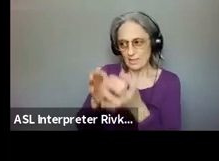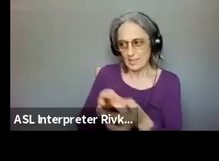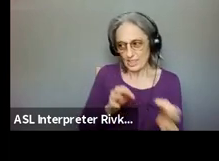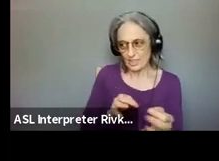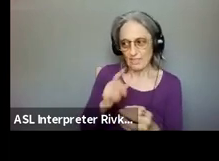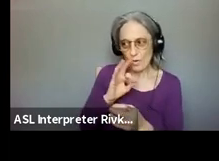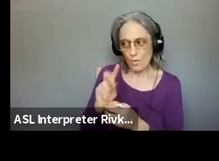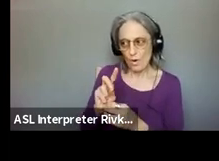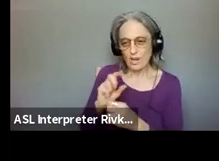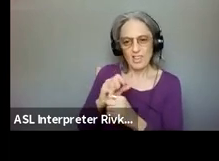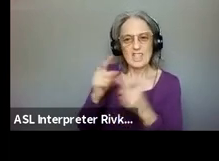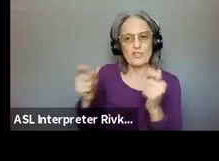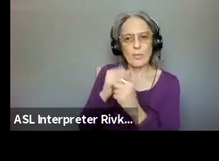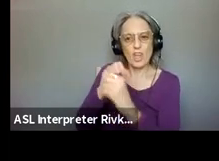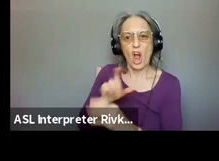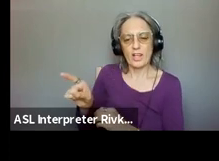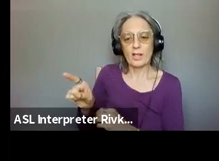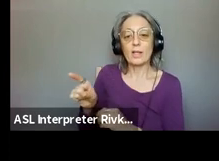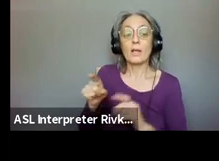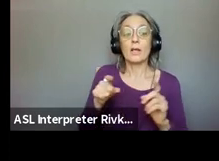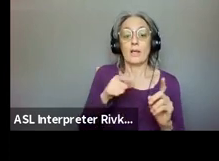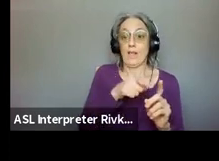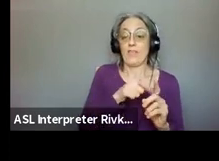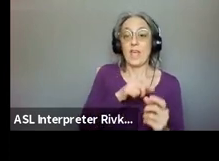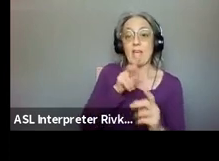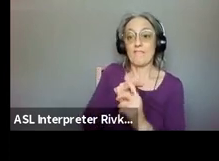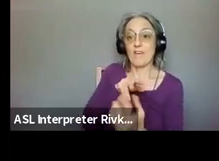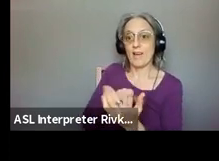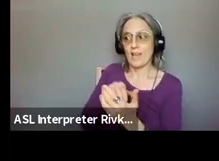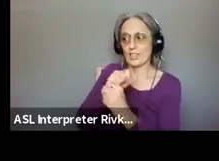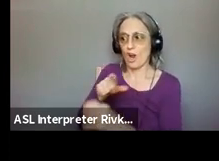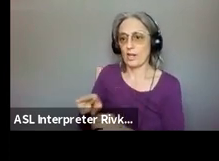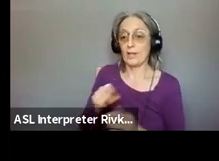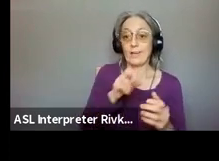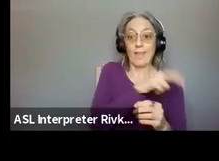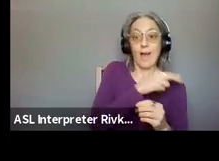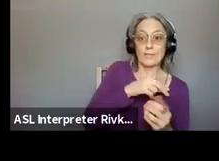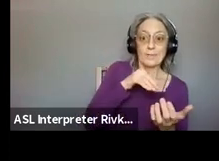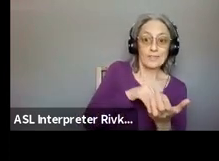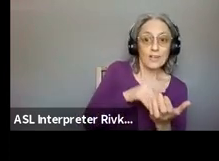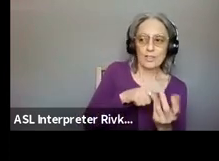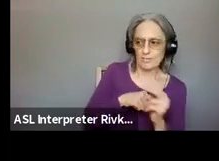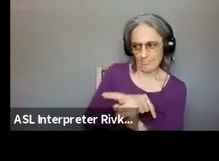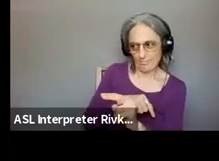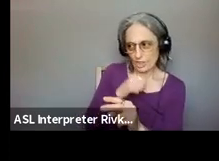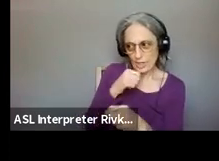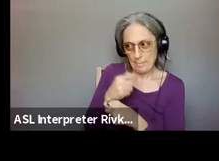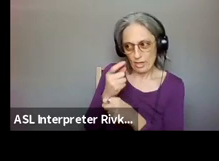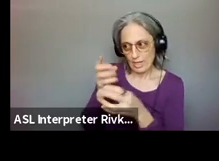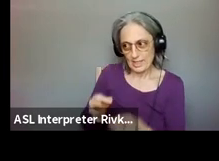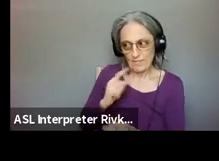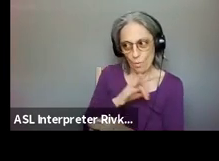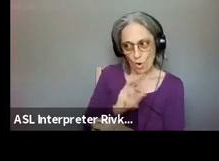for a ward, they also have a right to file a complaint against the guardian if they do not believe the guardian is acting in the best interest of the ward.